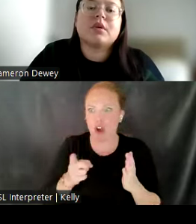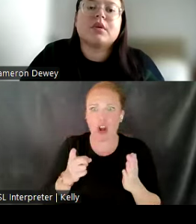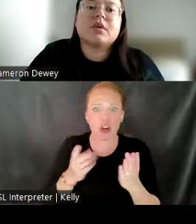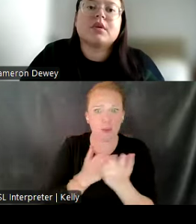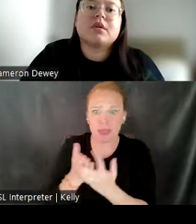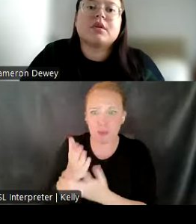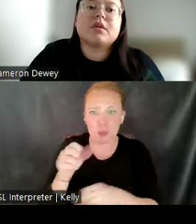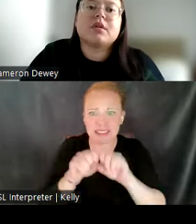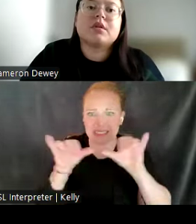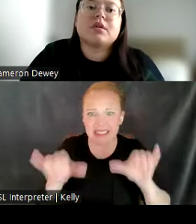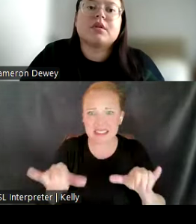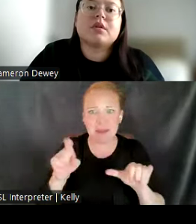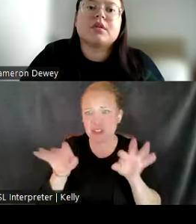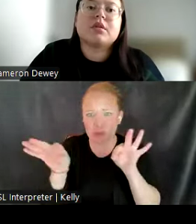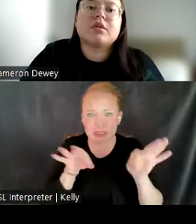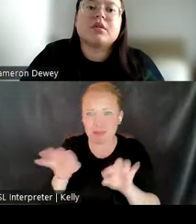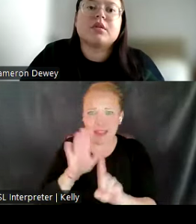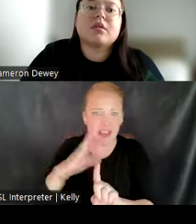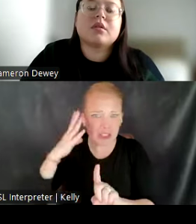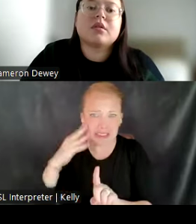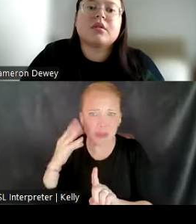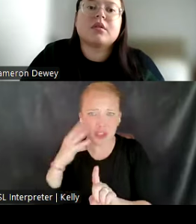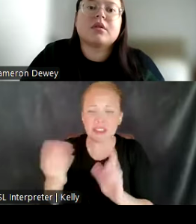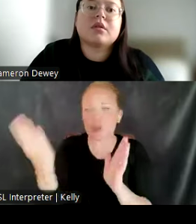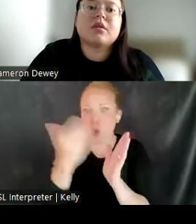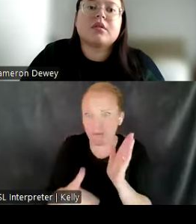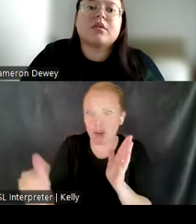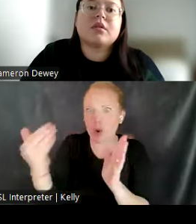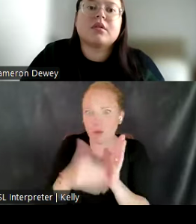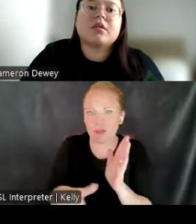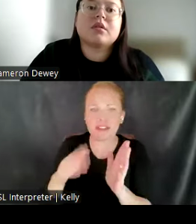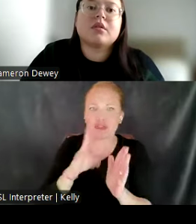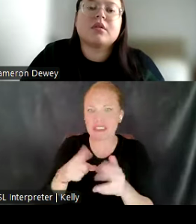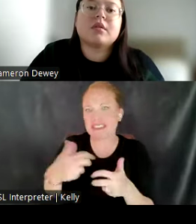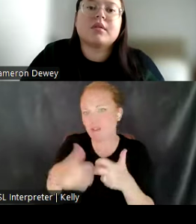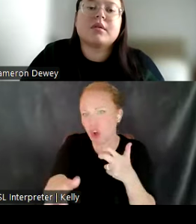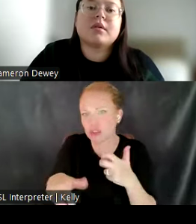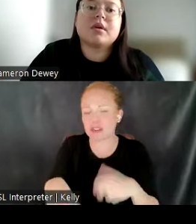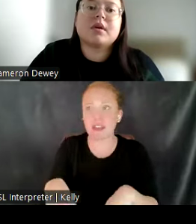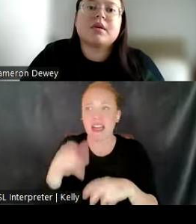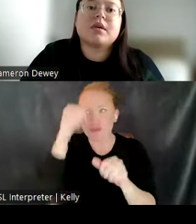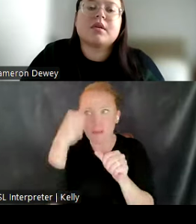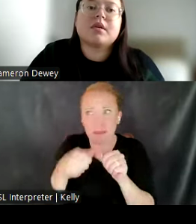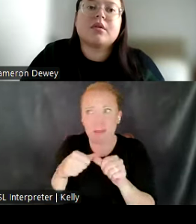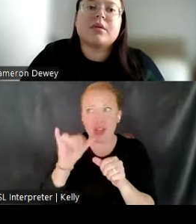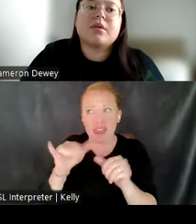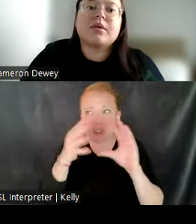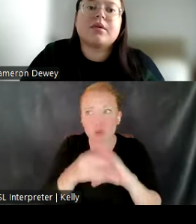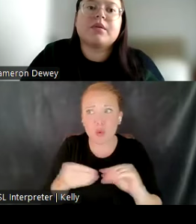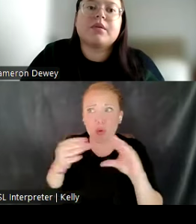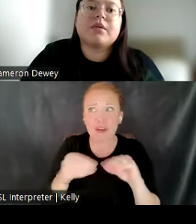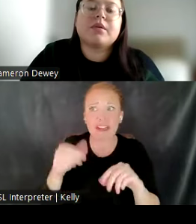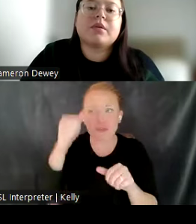something that's very difficult for one, but then also having to recount that story and that